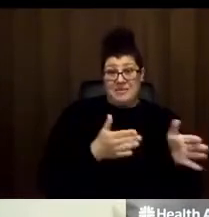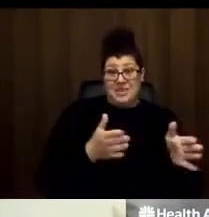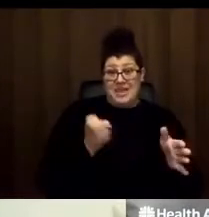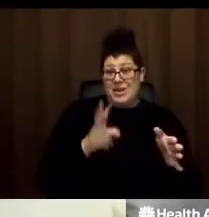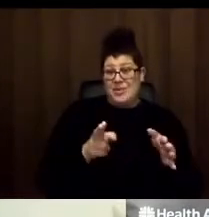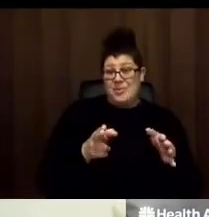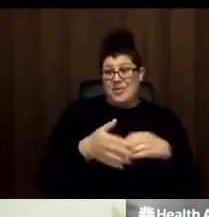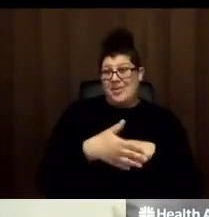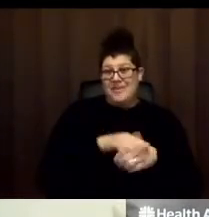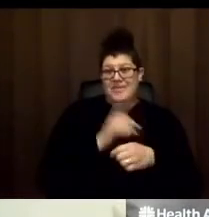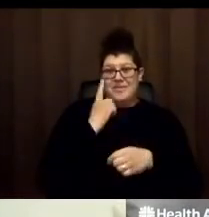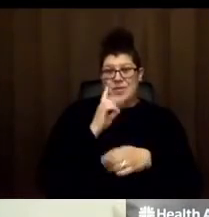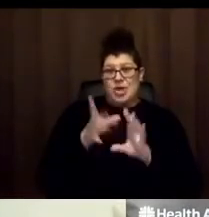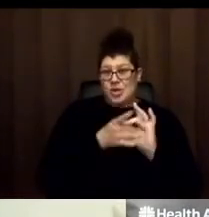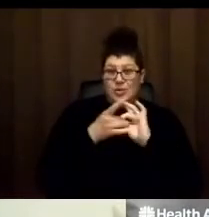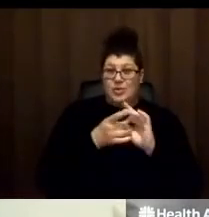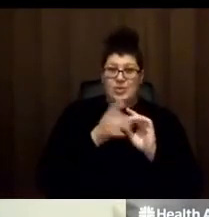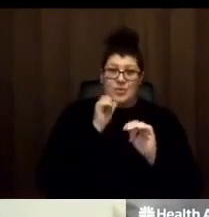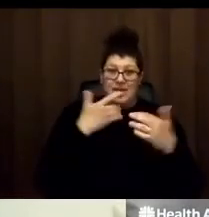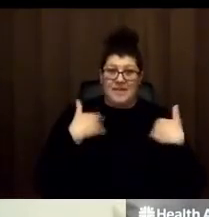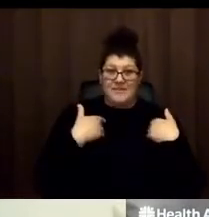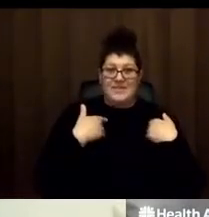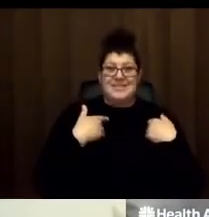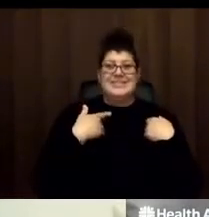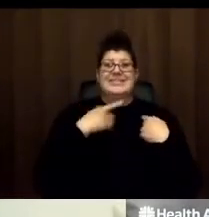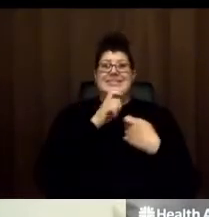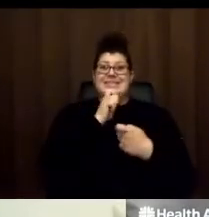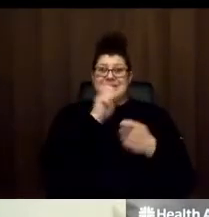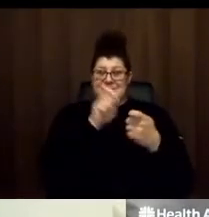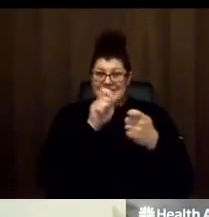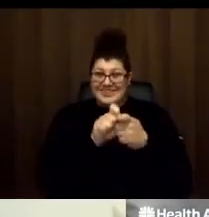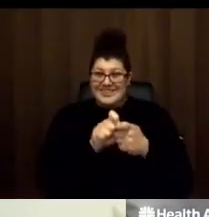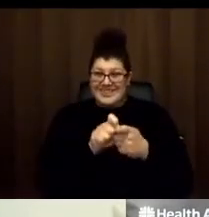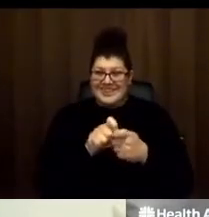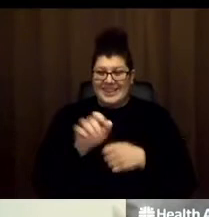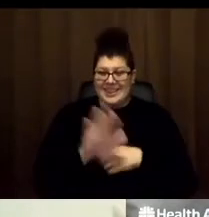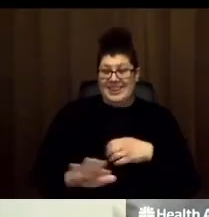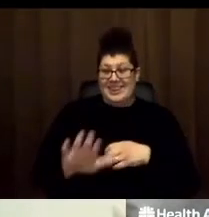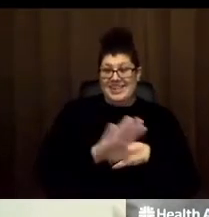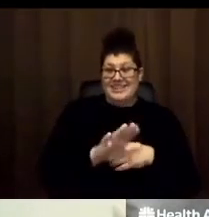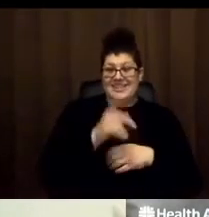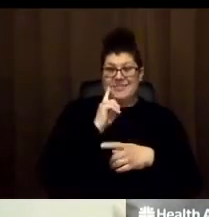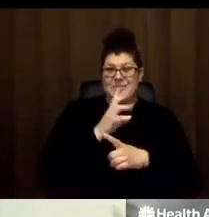have specific service areas, and you would have to live within that in your plan's area.